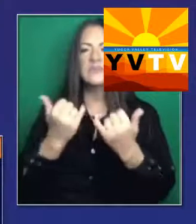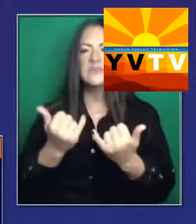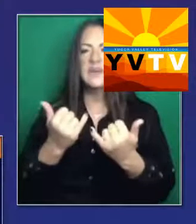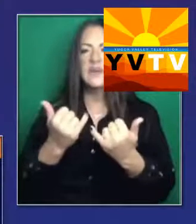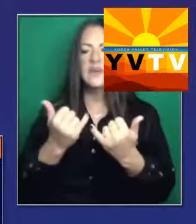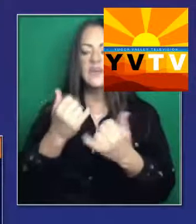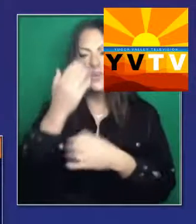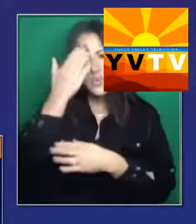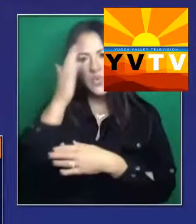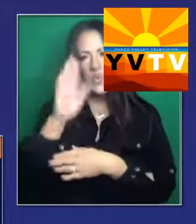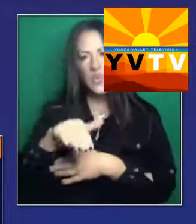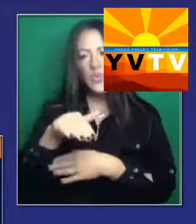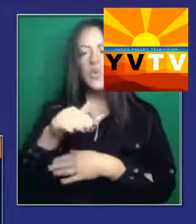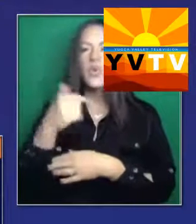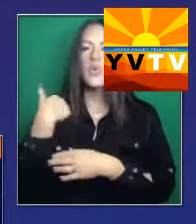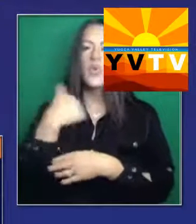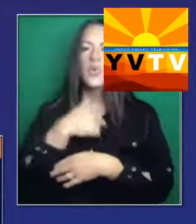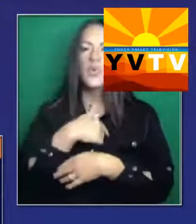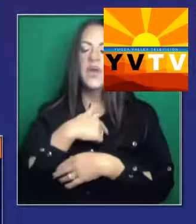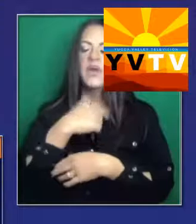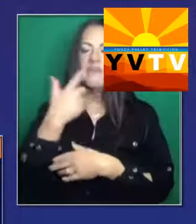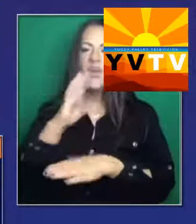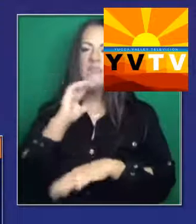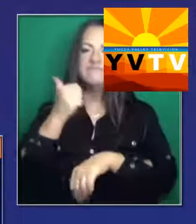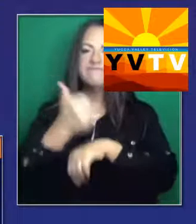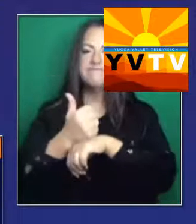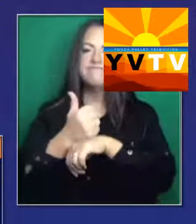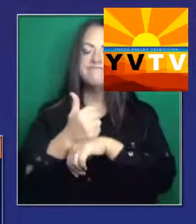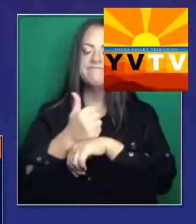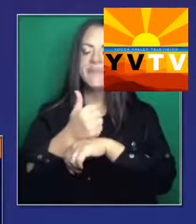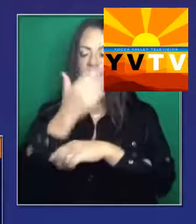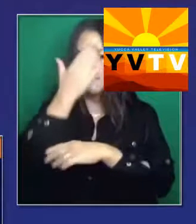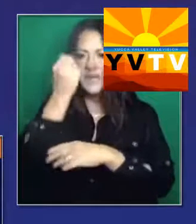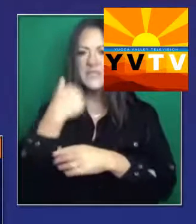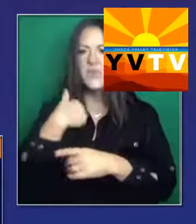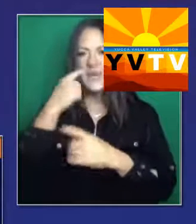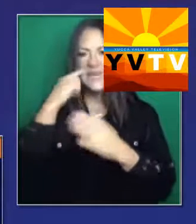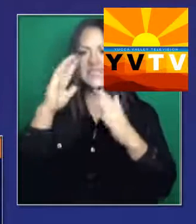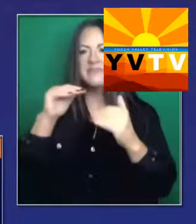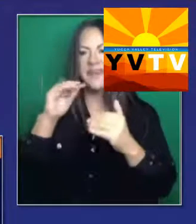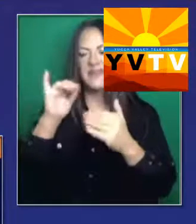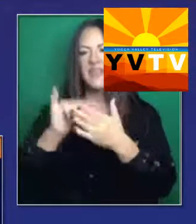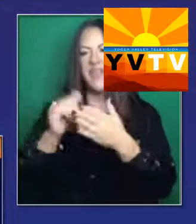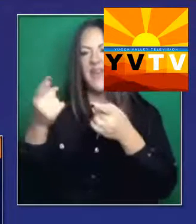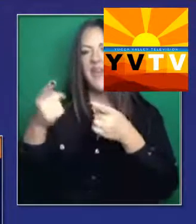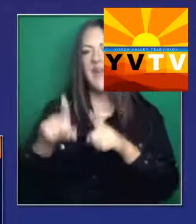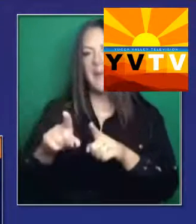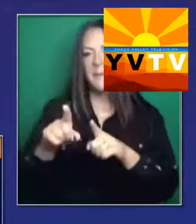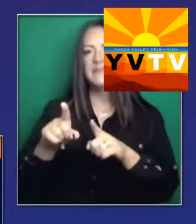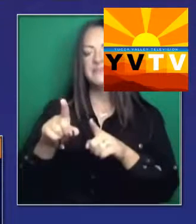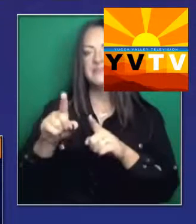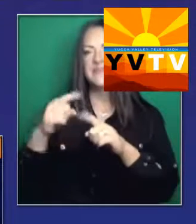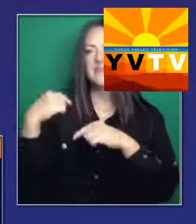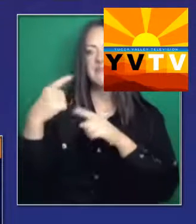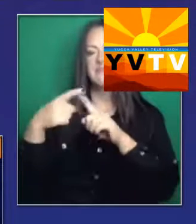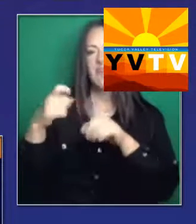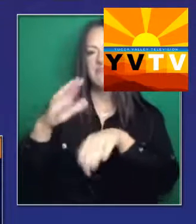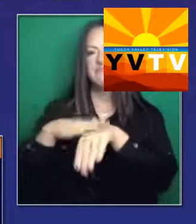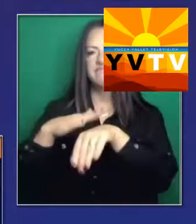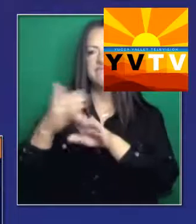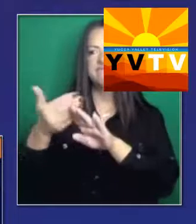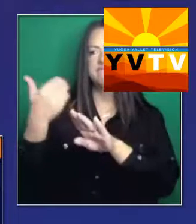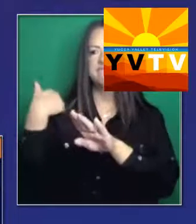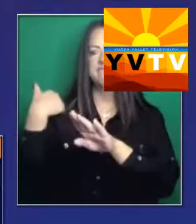that we have placed in anticipation of this surge and anticipation of the surge on top of the surge coming, what